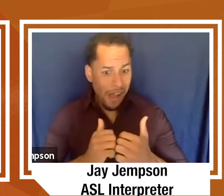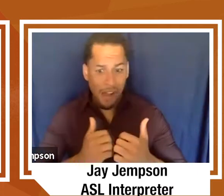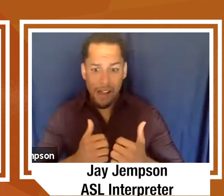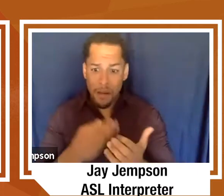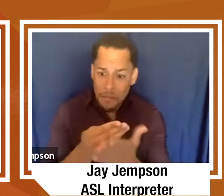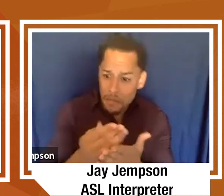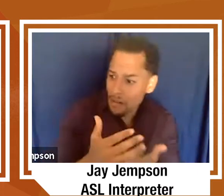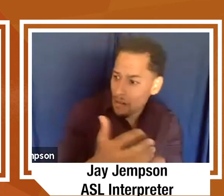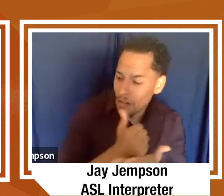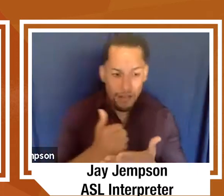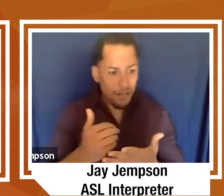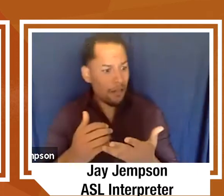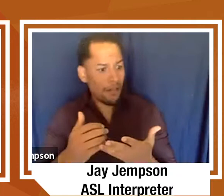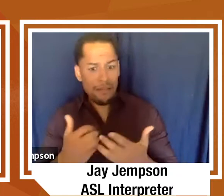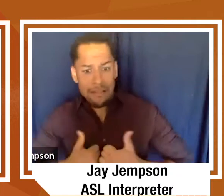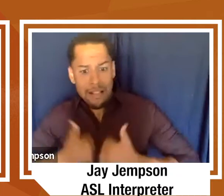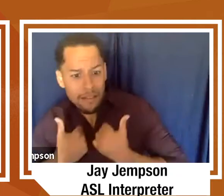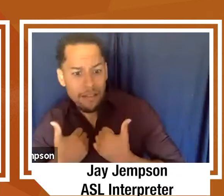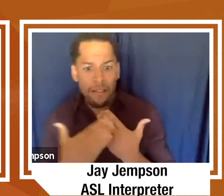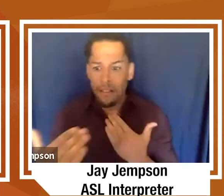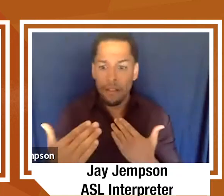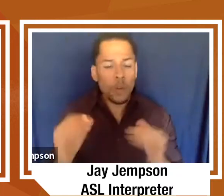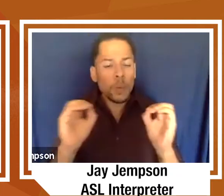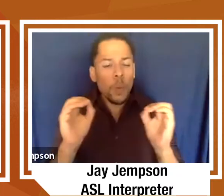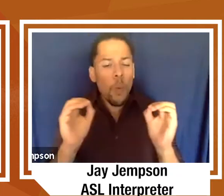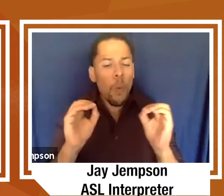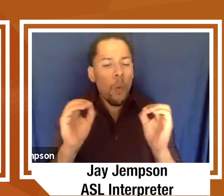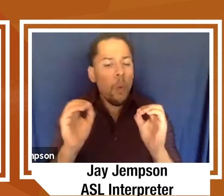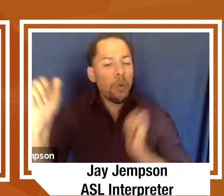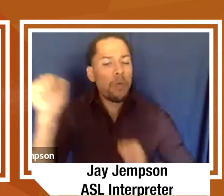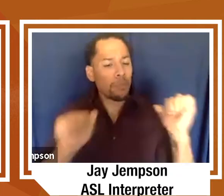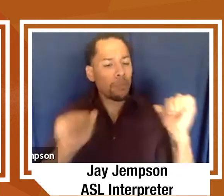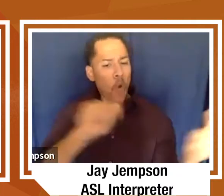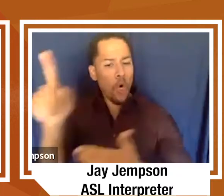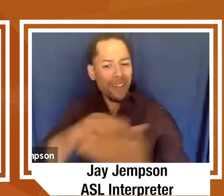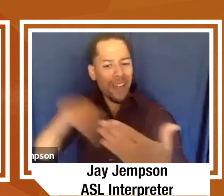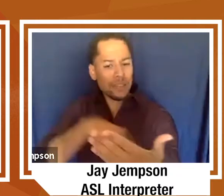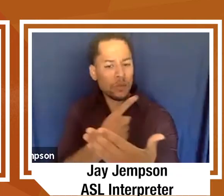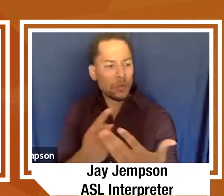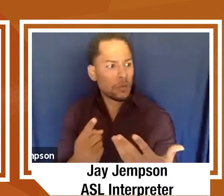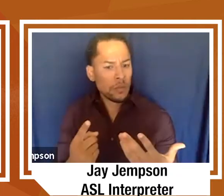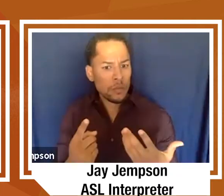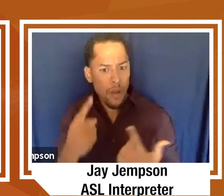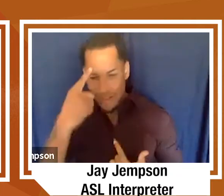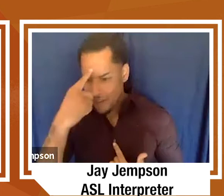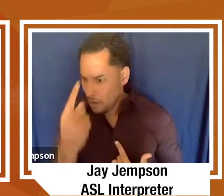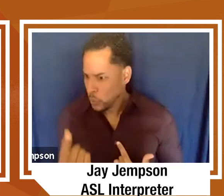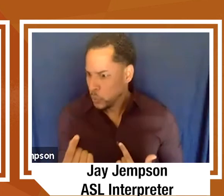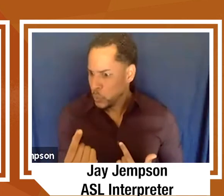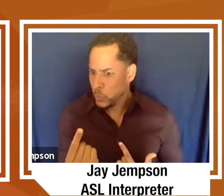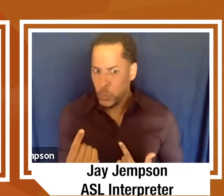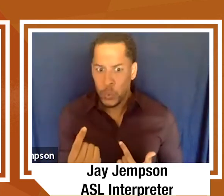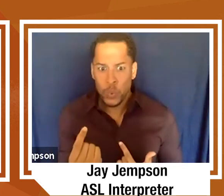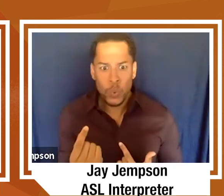pandemic? And knowing that no live performance was happening anywhere, I had to figure out what I was going to